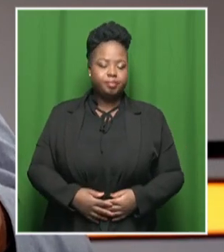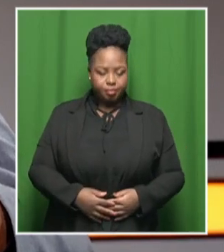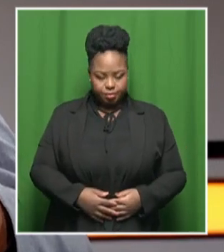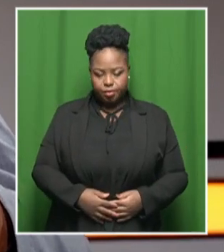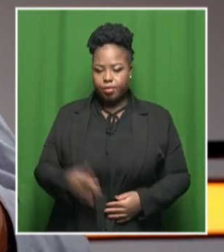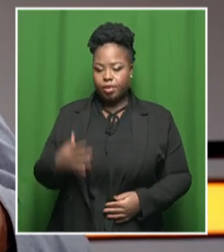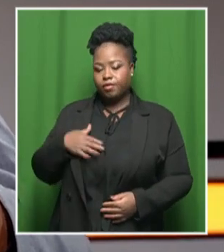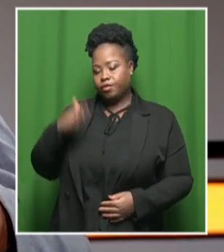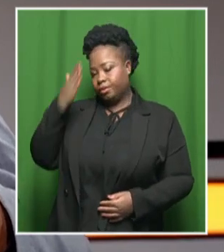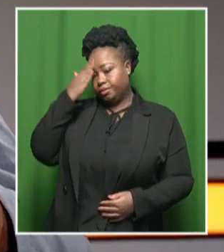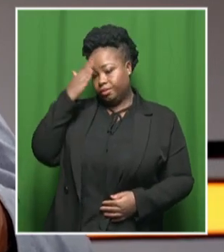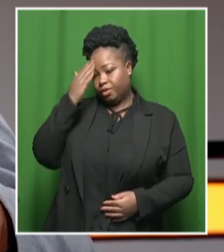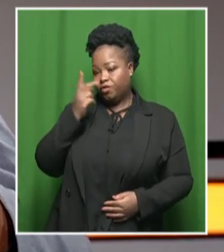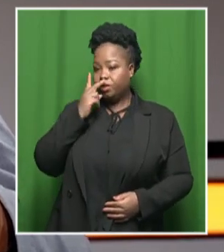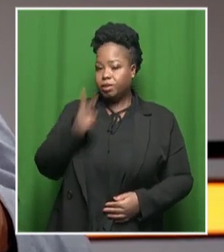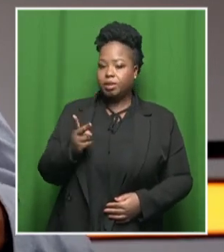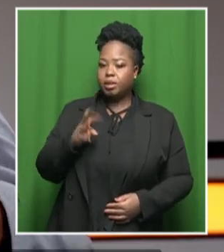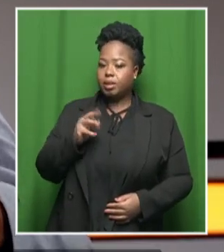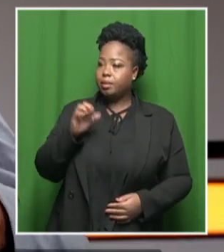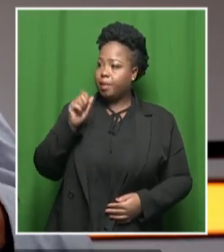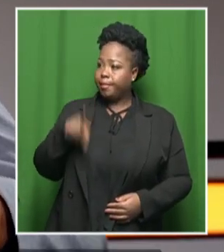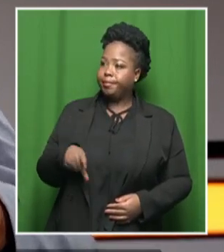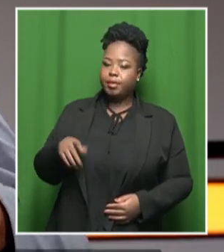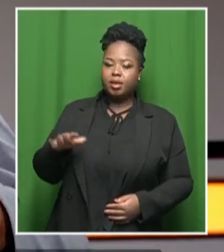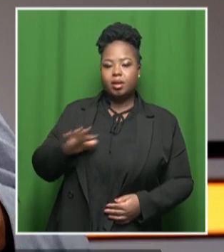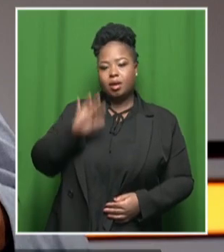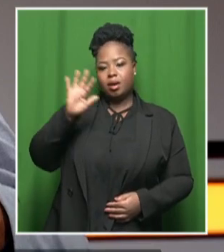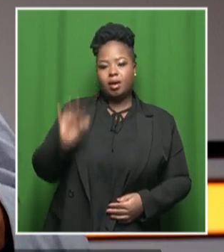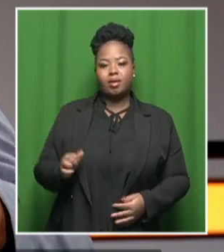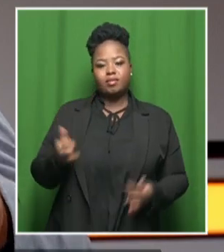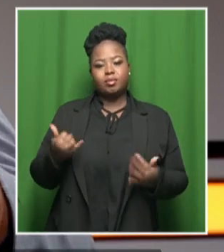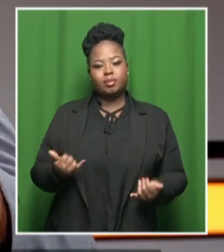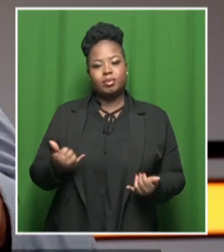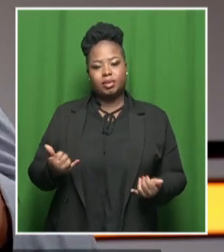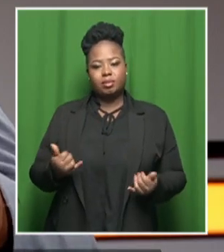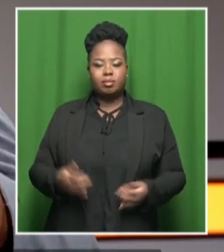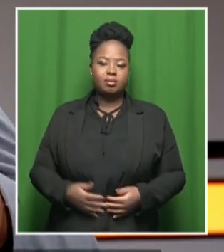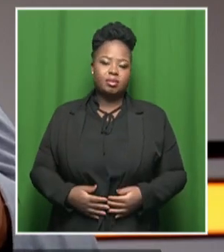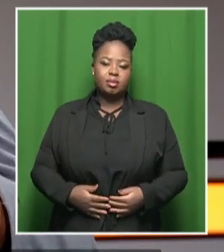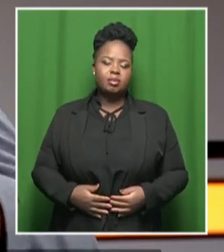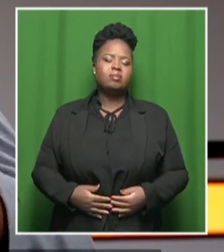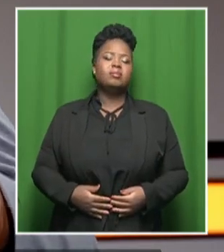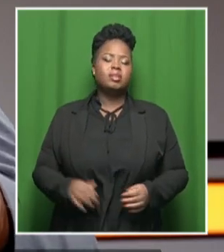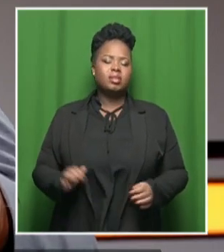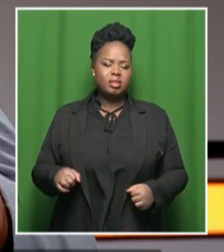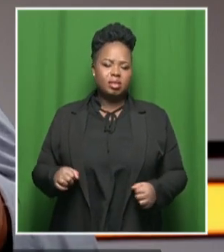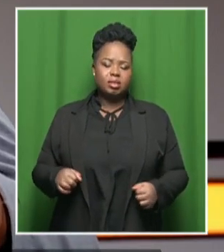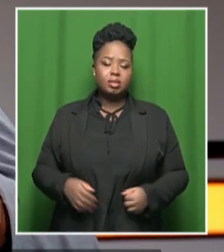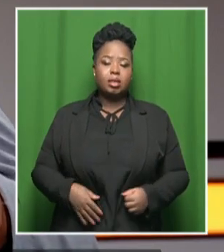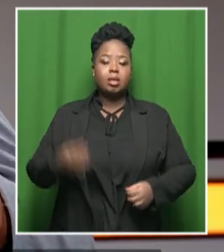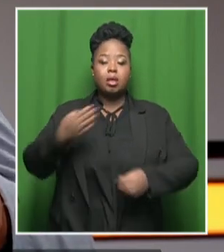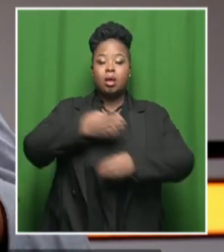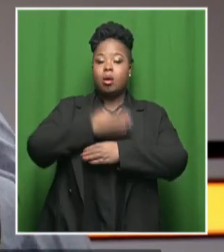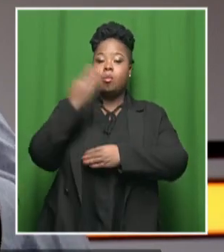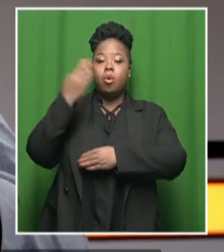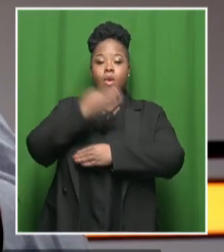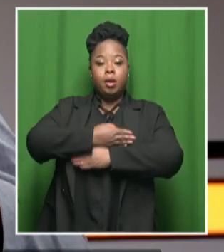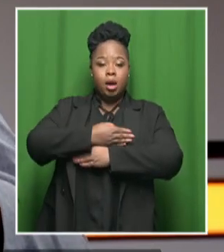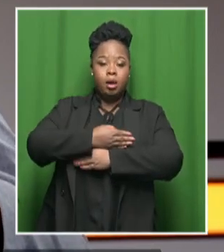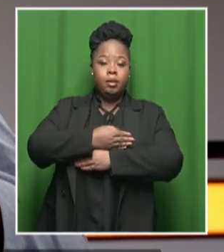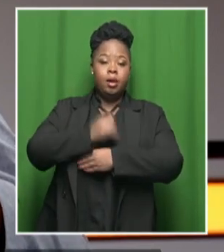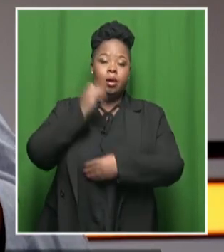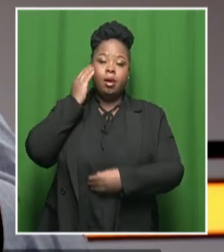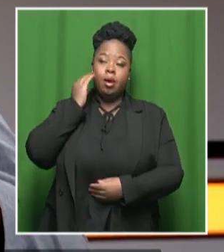you look at this map of Africa today, it is sure that those borders are colonial